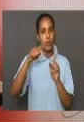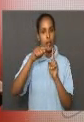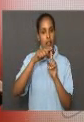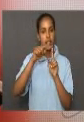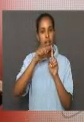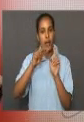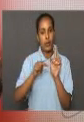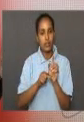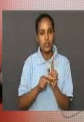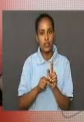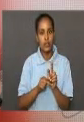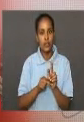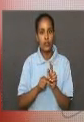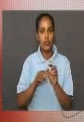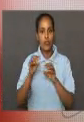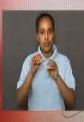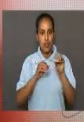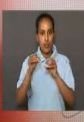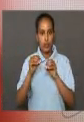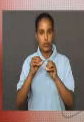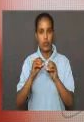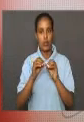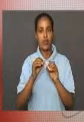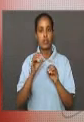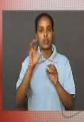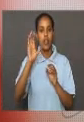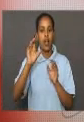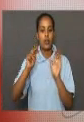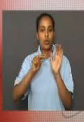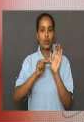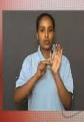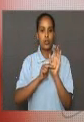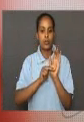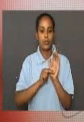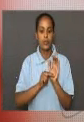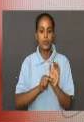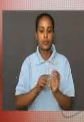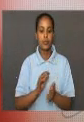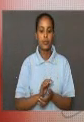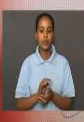plus ions move towards the cathode.